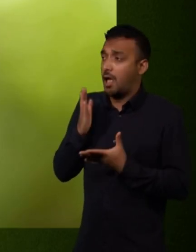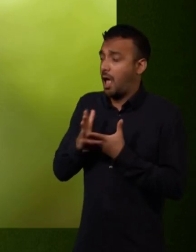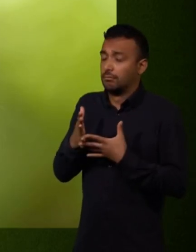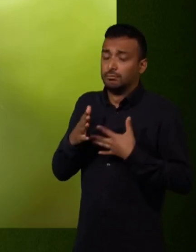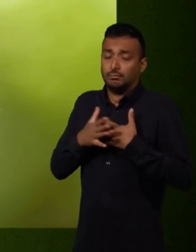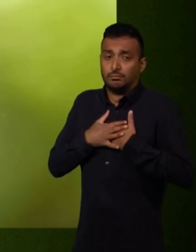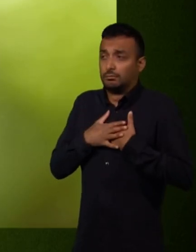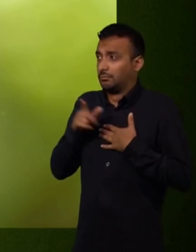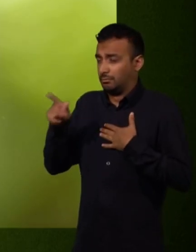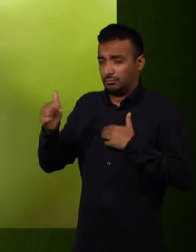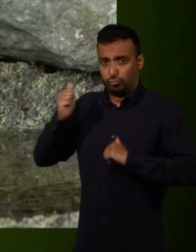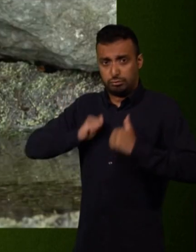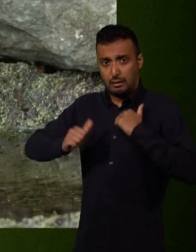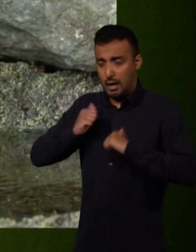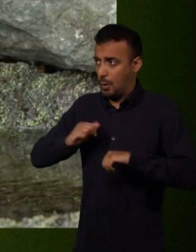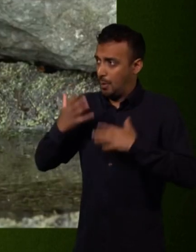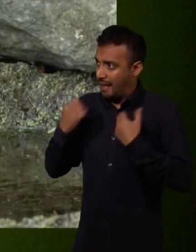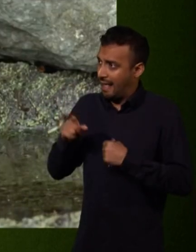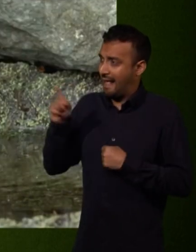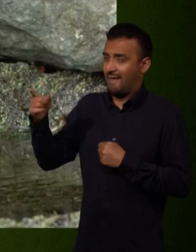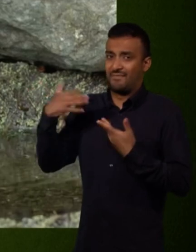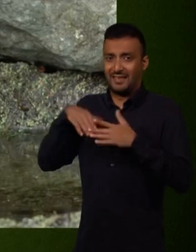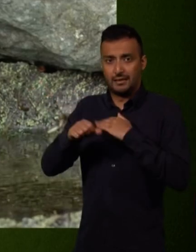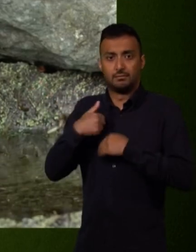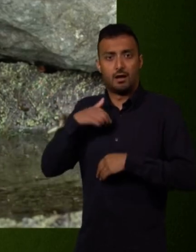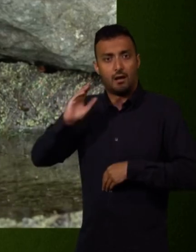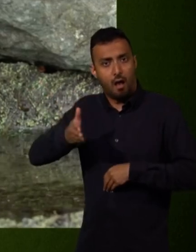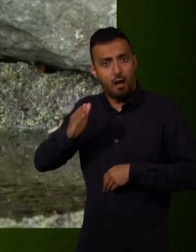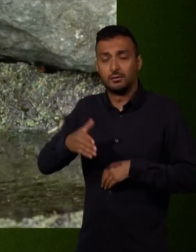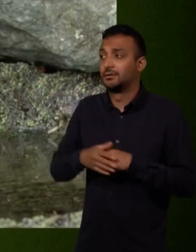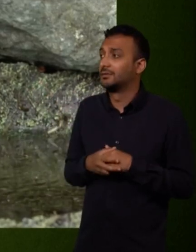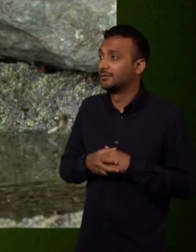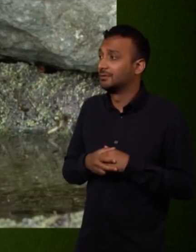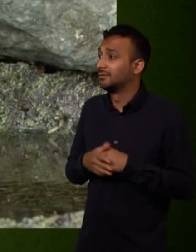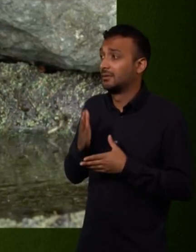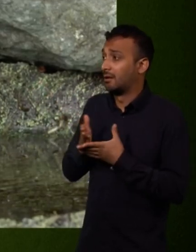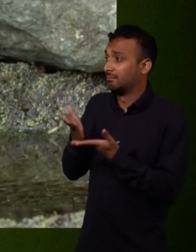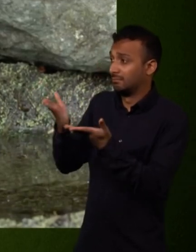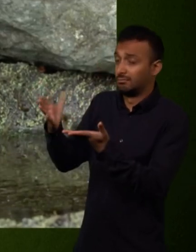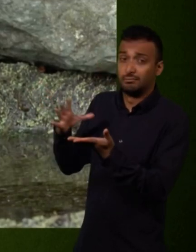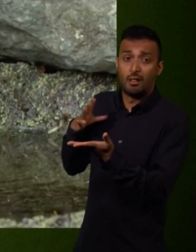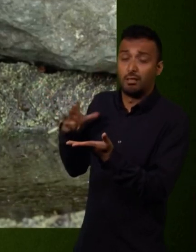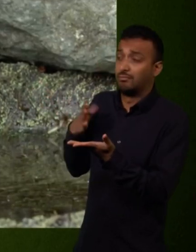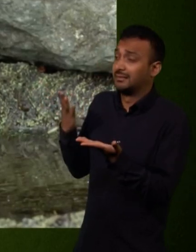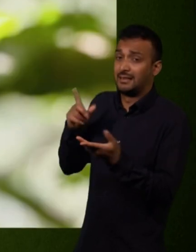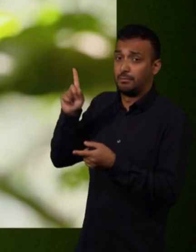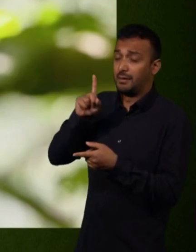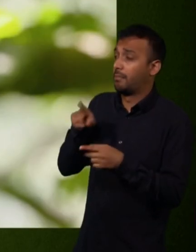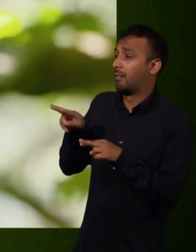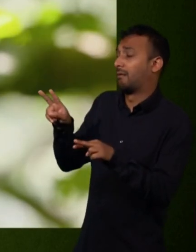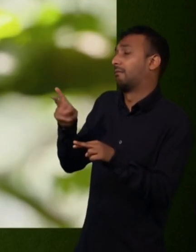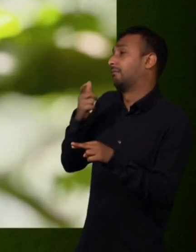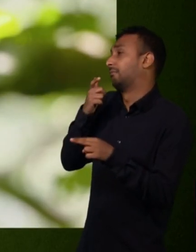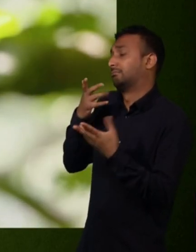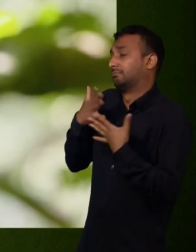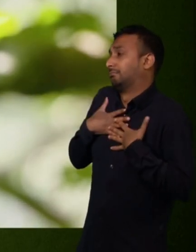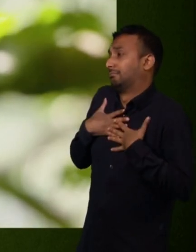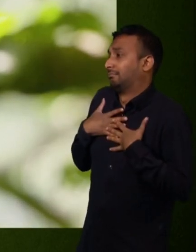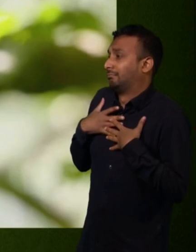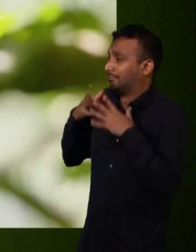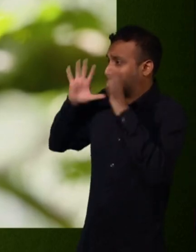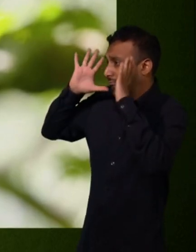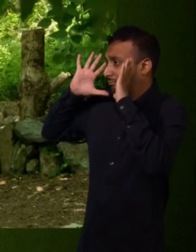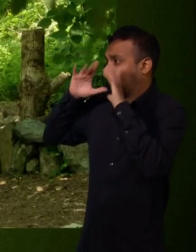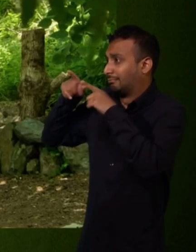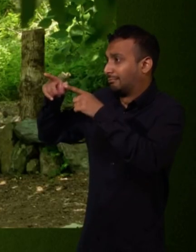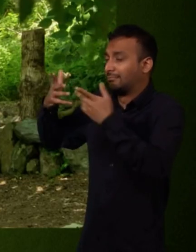their gardens and locality. They do their own PR. Yeah. They do their own PR. It's a fantastic animal, and you know, you couldn't want for a